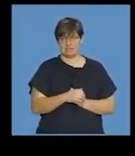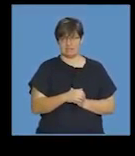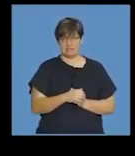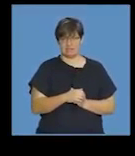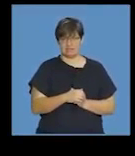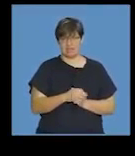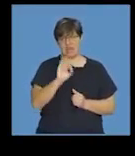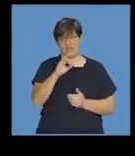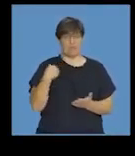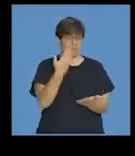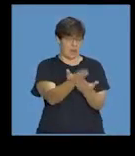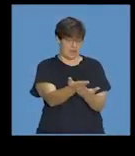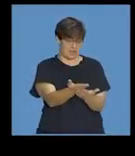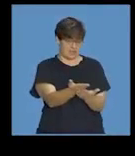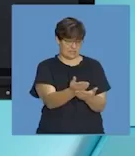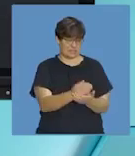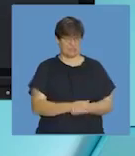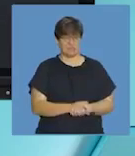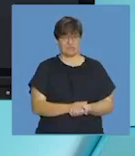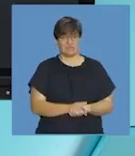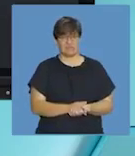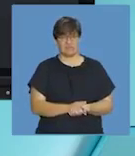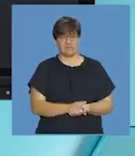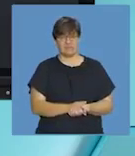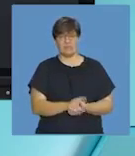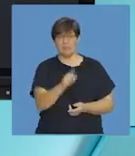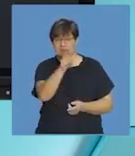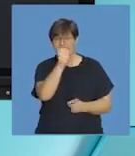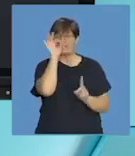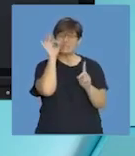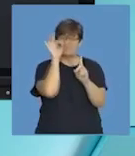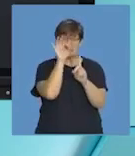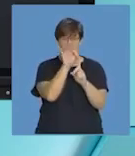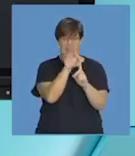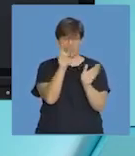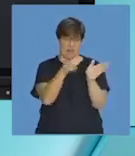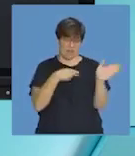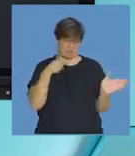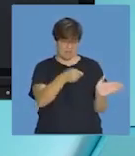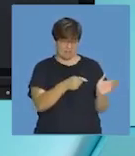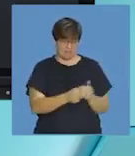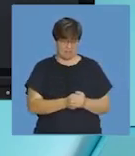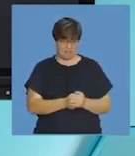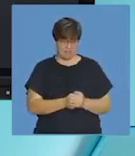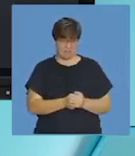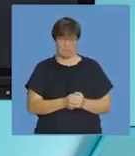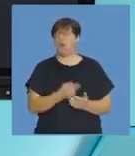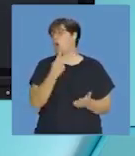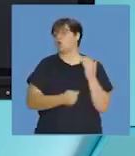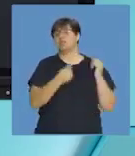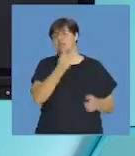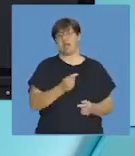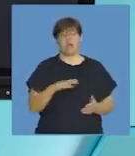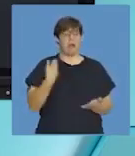F applied, but you need to be specific when we label this one. So this one, you can't just say